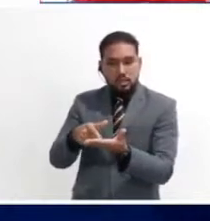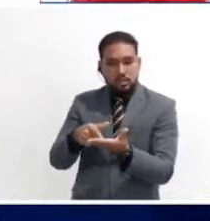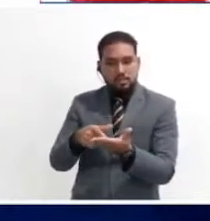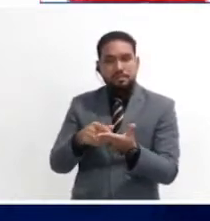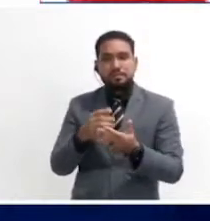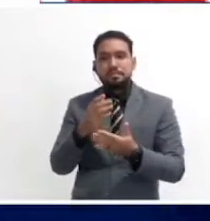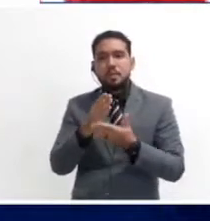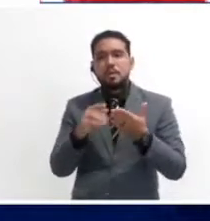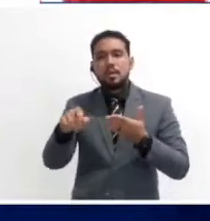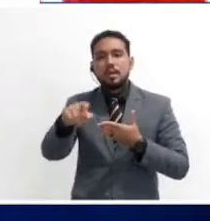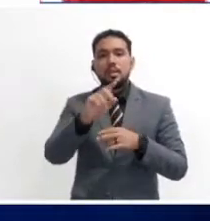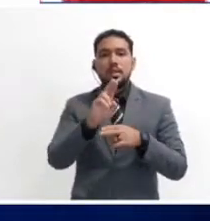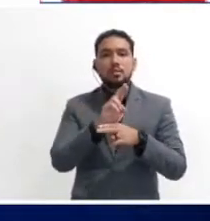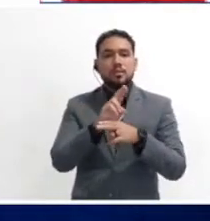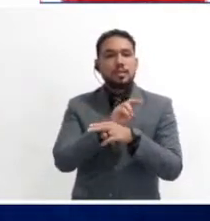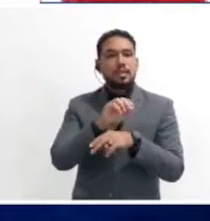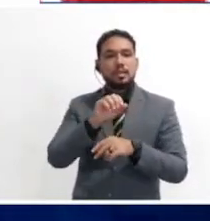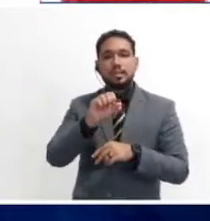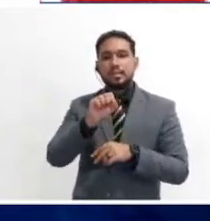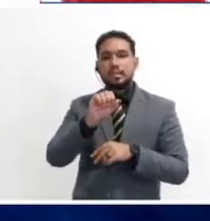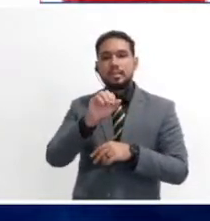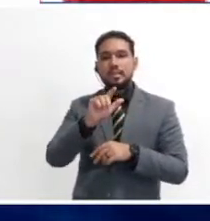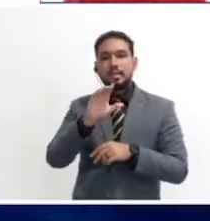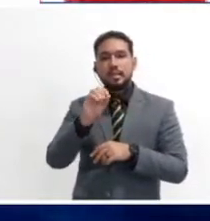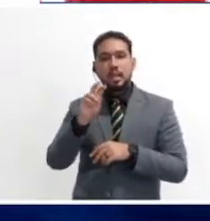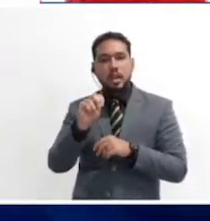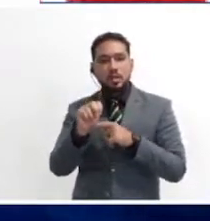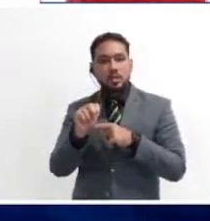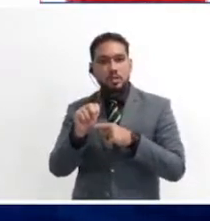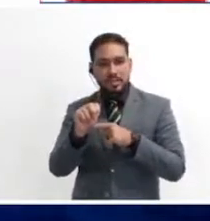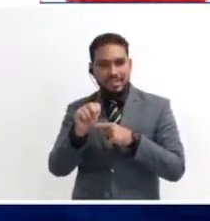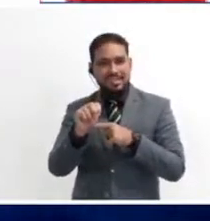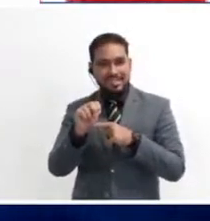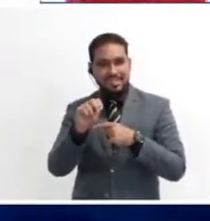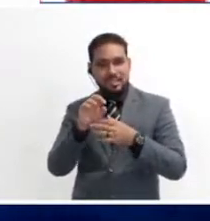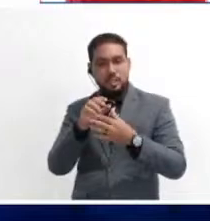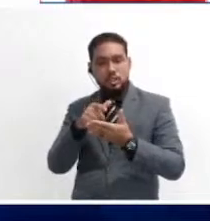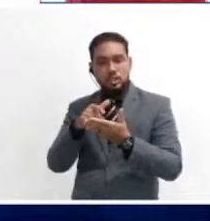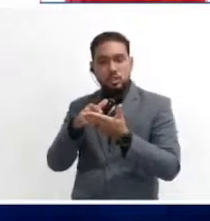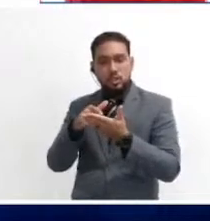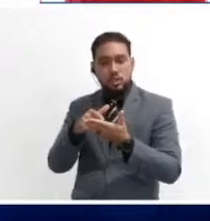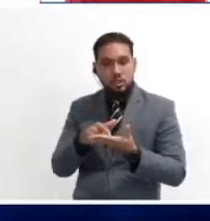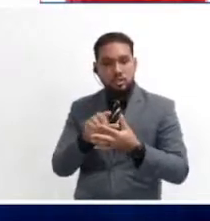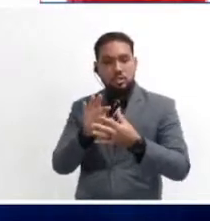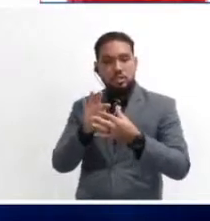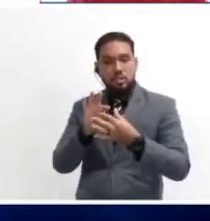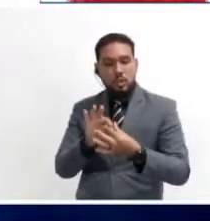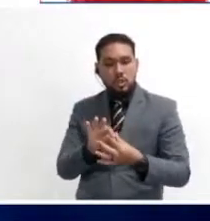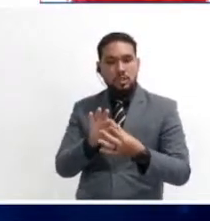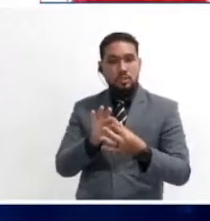the primary advantage of a silicon interposer is density, right? Because you're building this